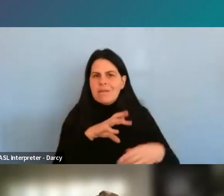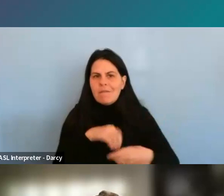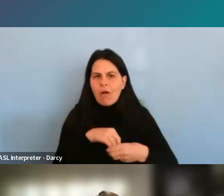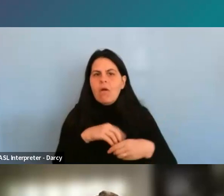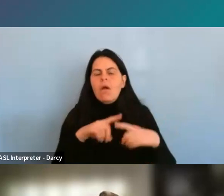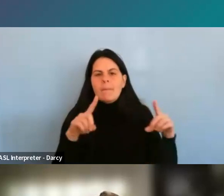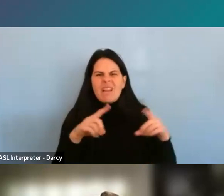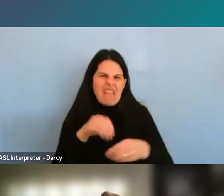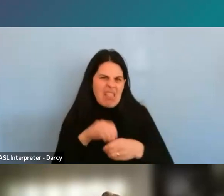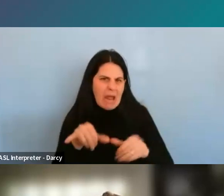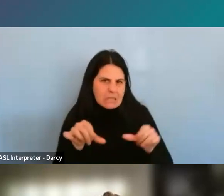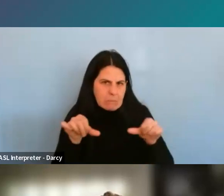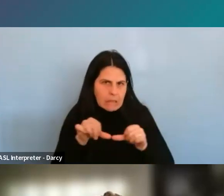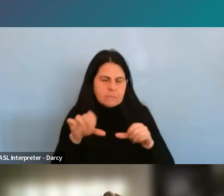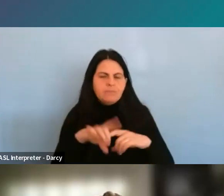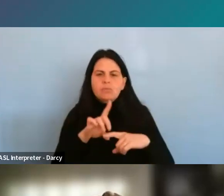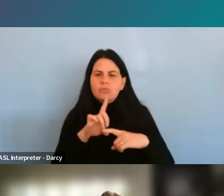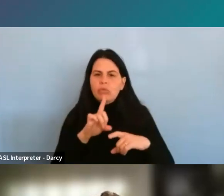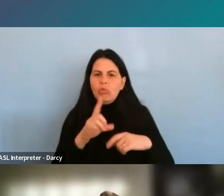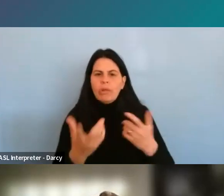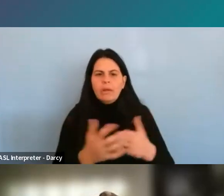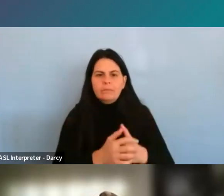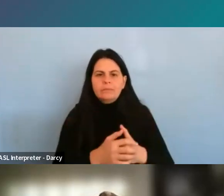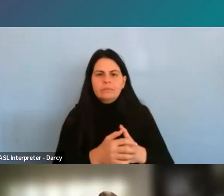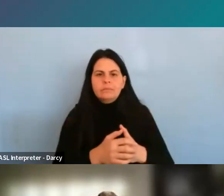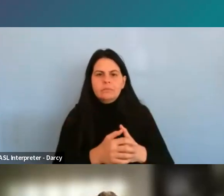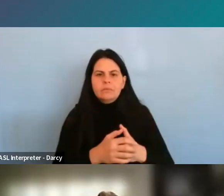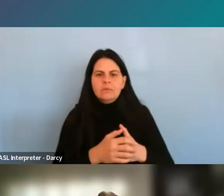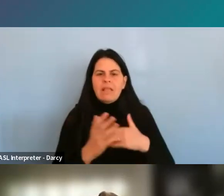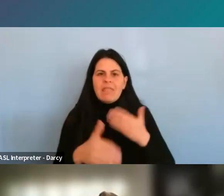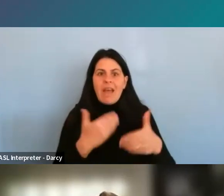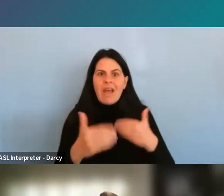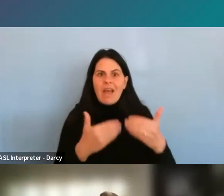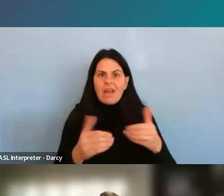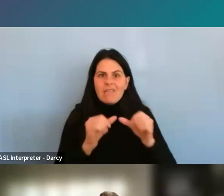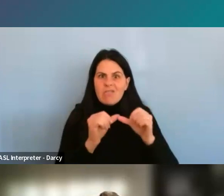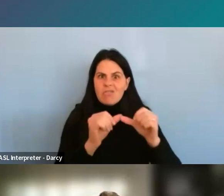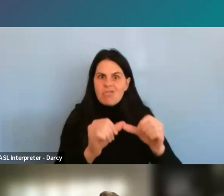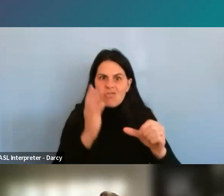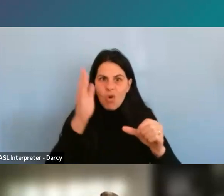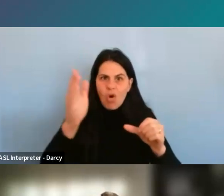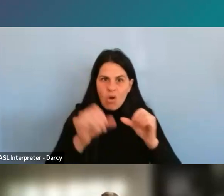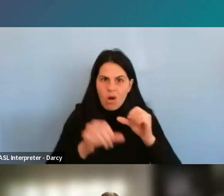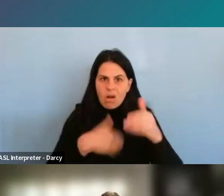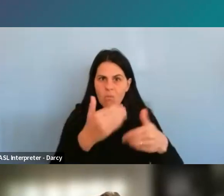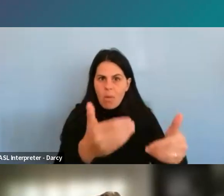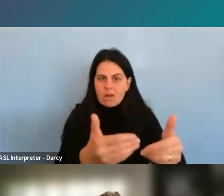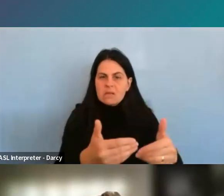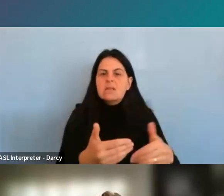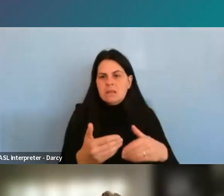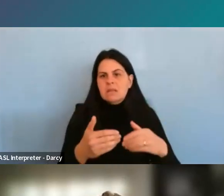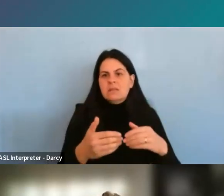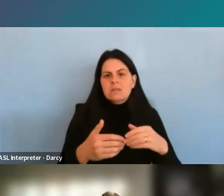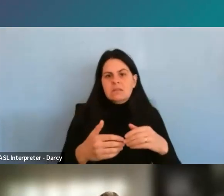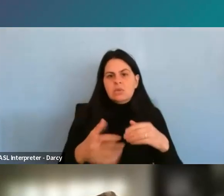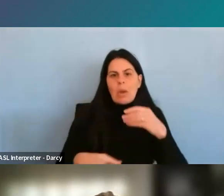in the space, but really it is that forward momentum, particularly 1 in 4, around adding the A when we